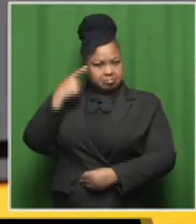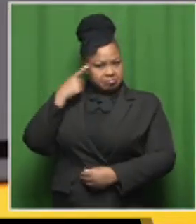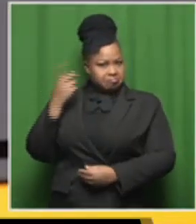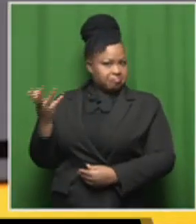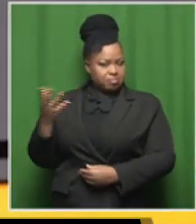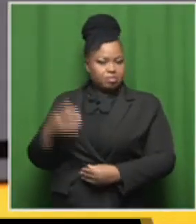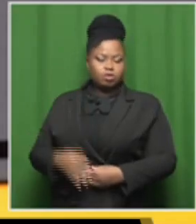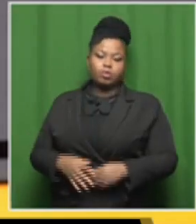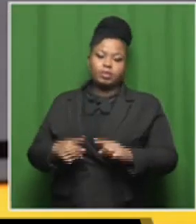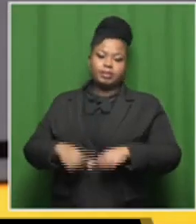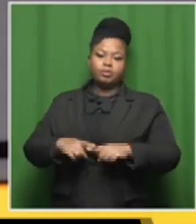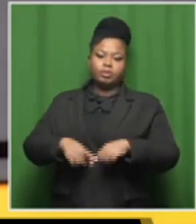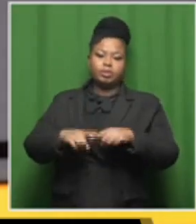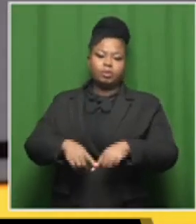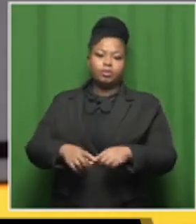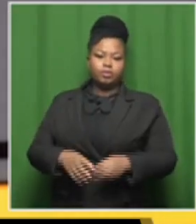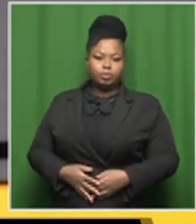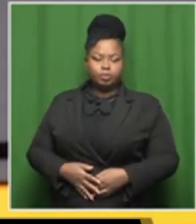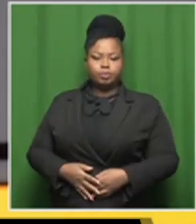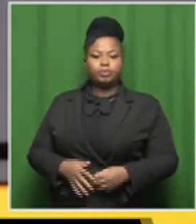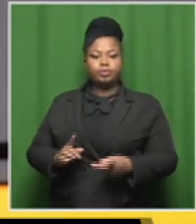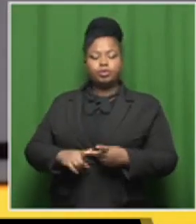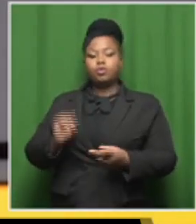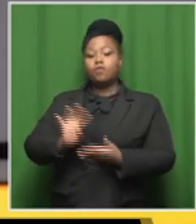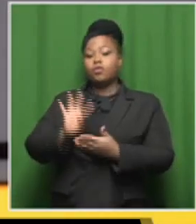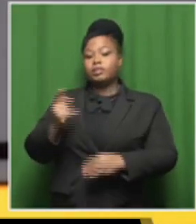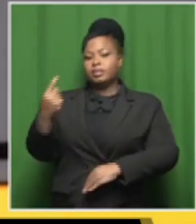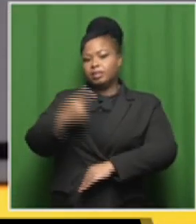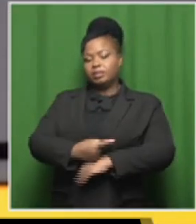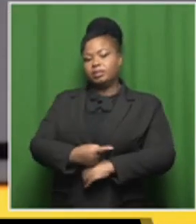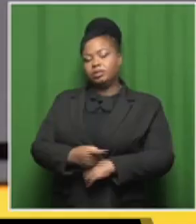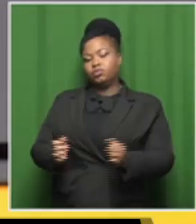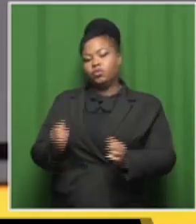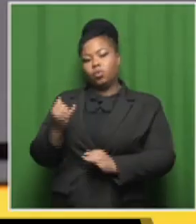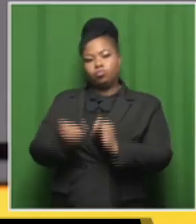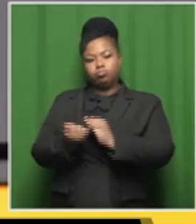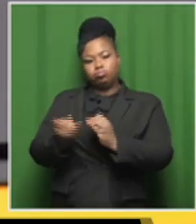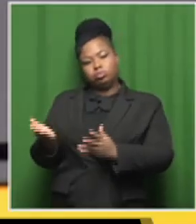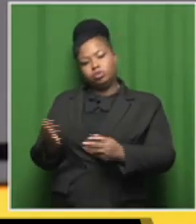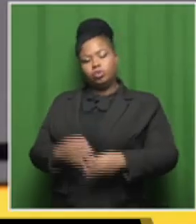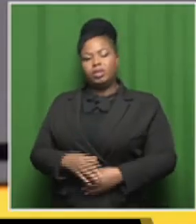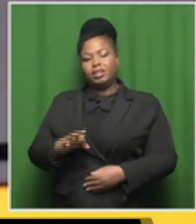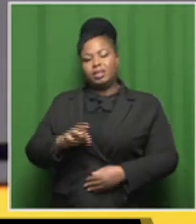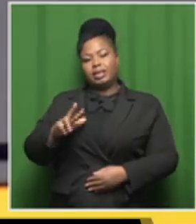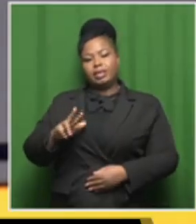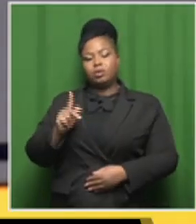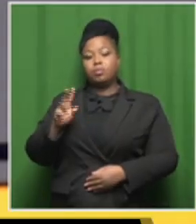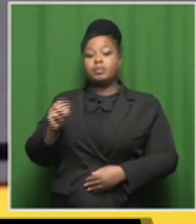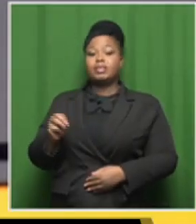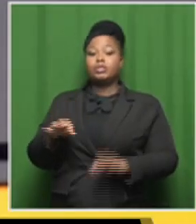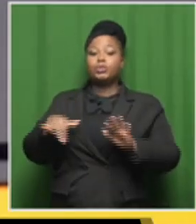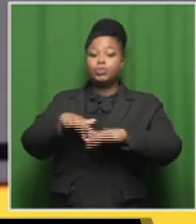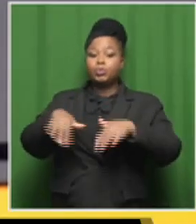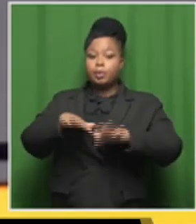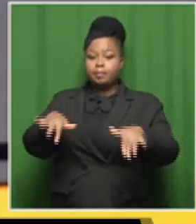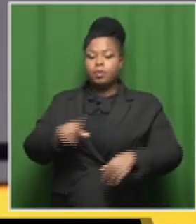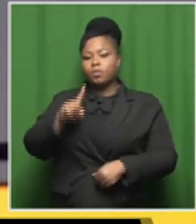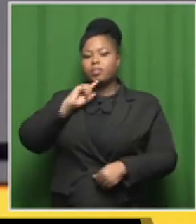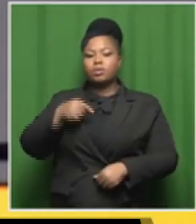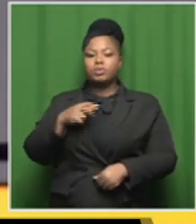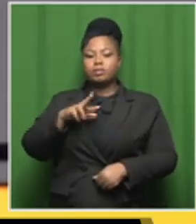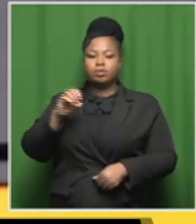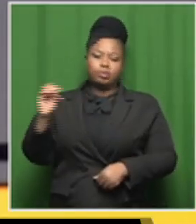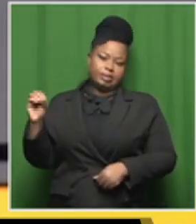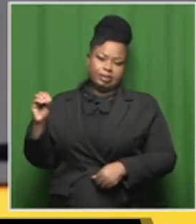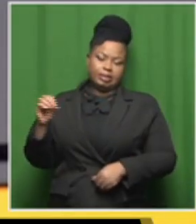So it depends, but you have 14 days to complete the race. It's a total of 38 kilometers swim, 1,800 cycle,